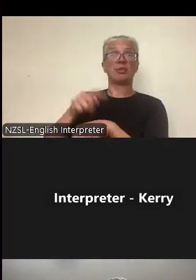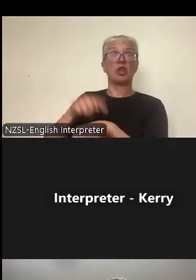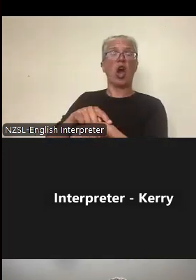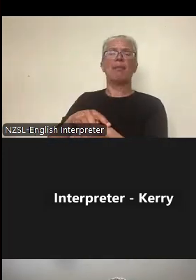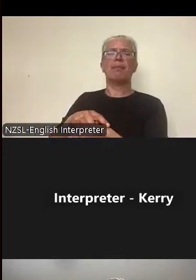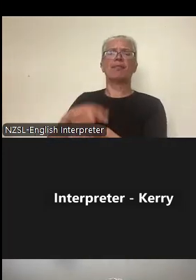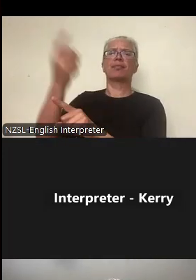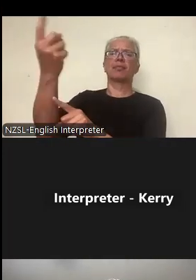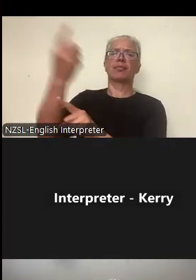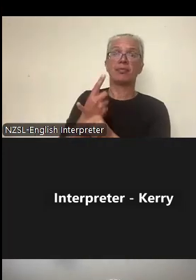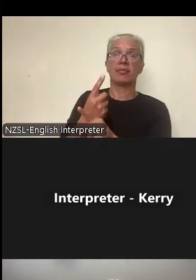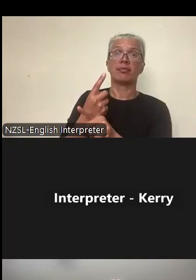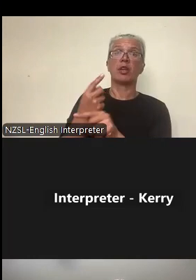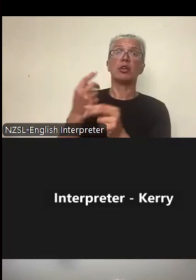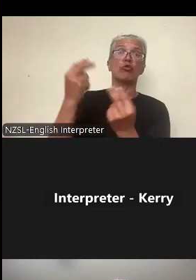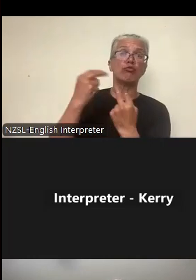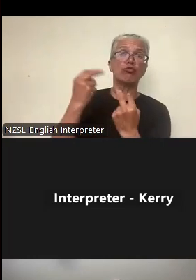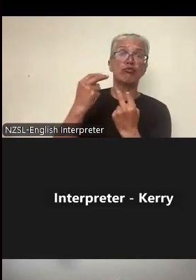separately.